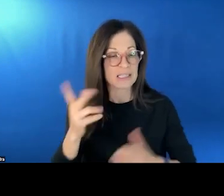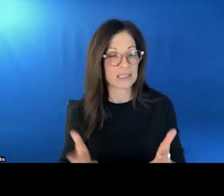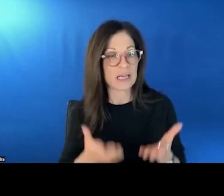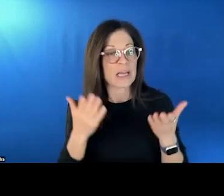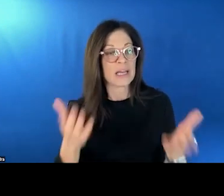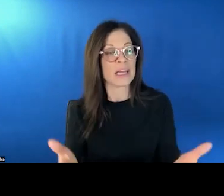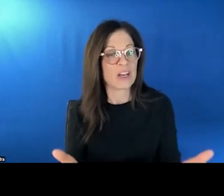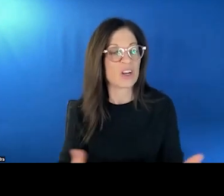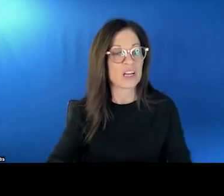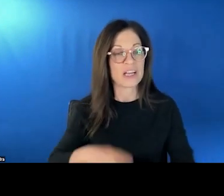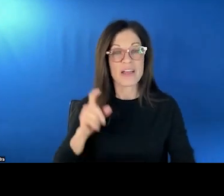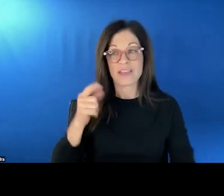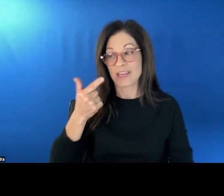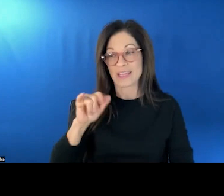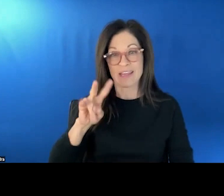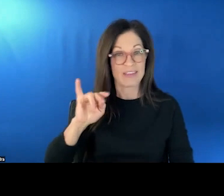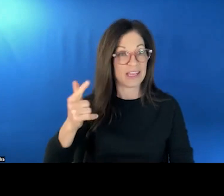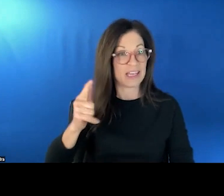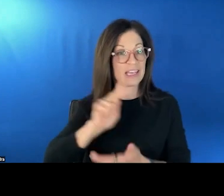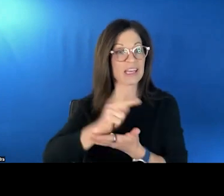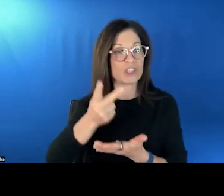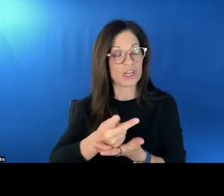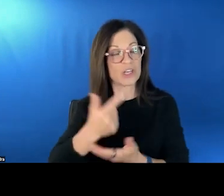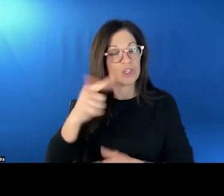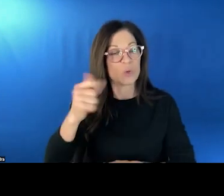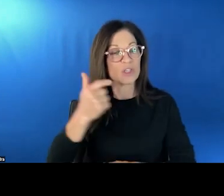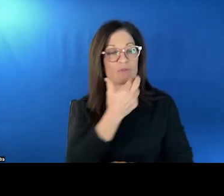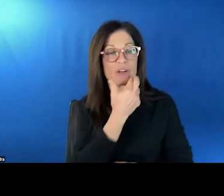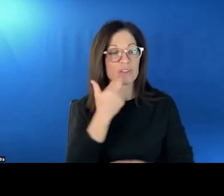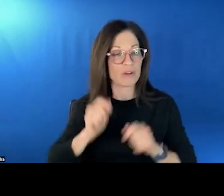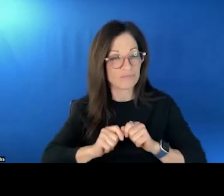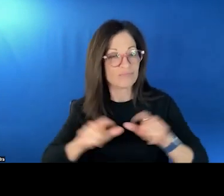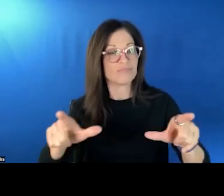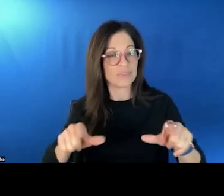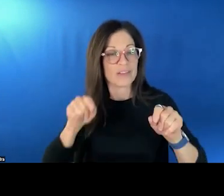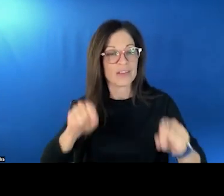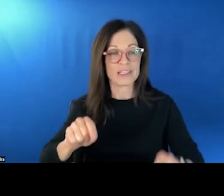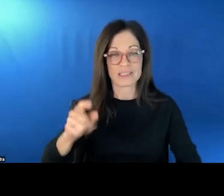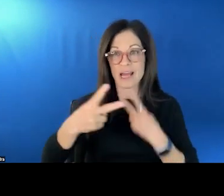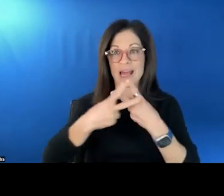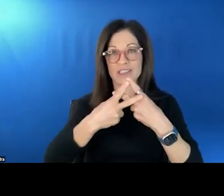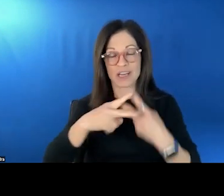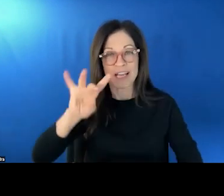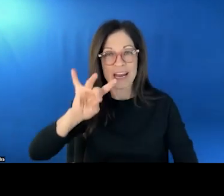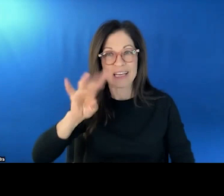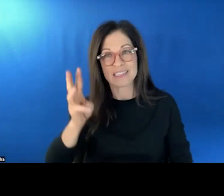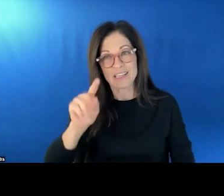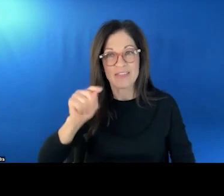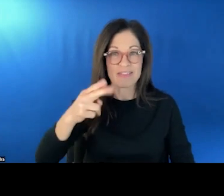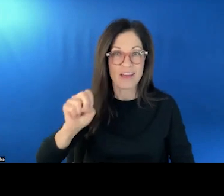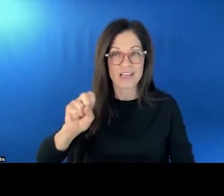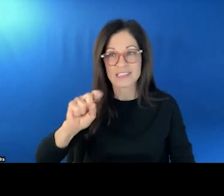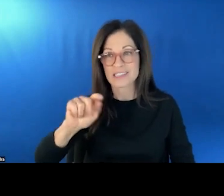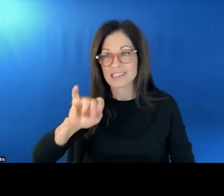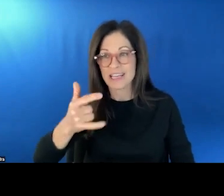Restaurant Association, and BBHDD launches hashtag 86 the Stigma campaign. If I'm remembering